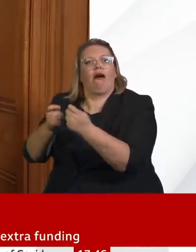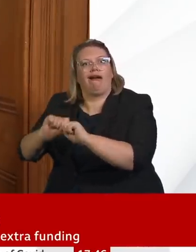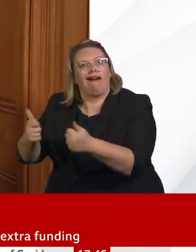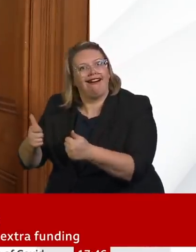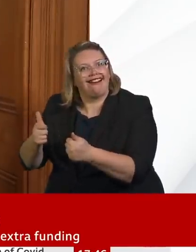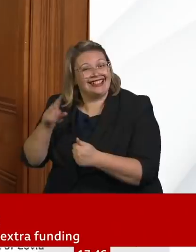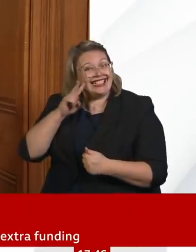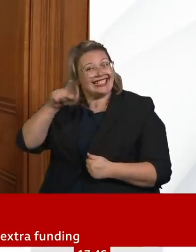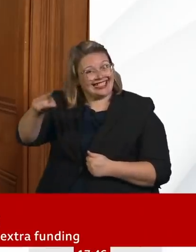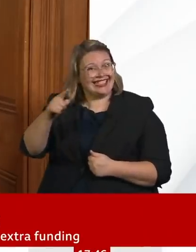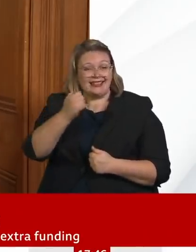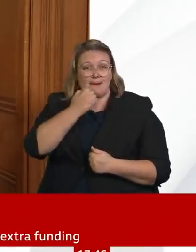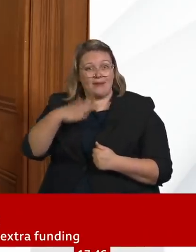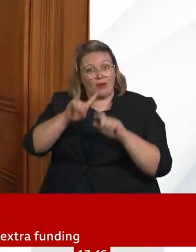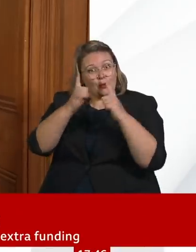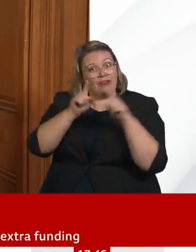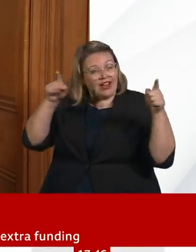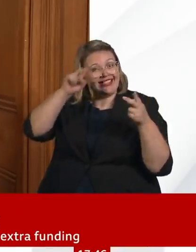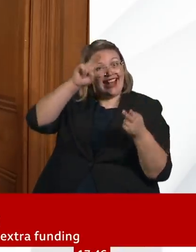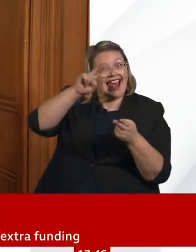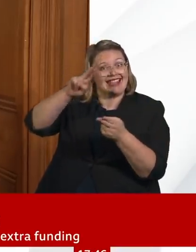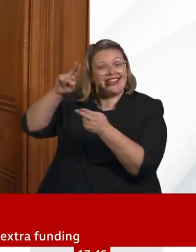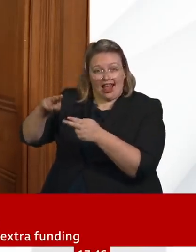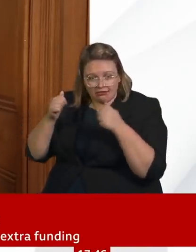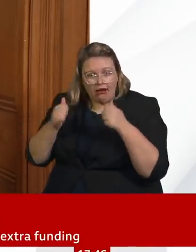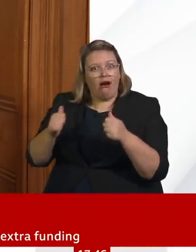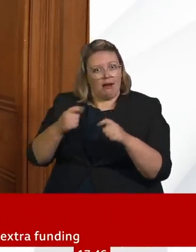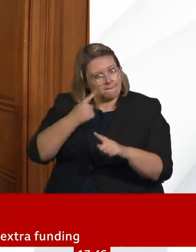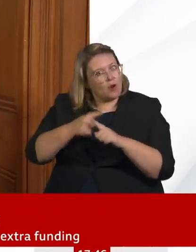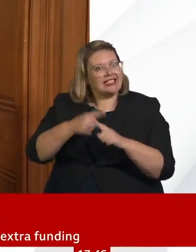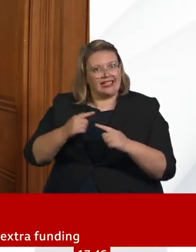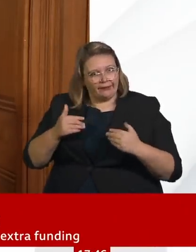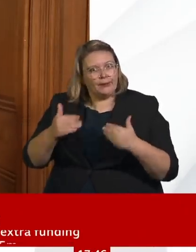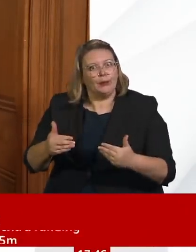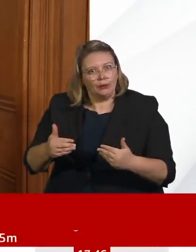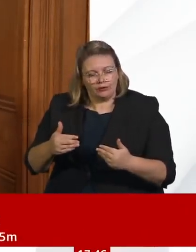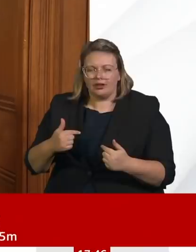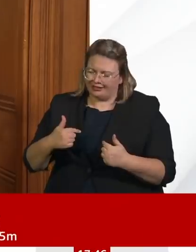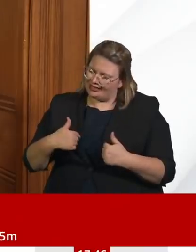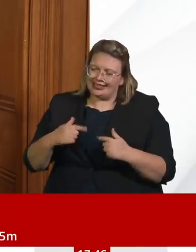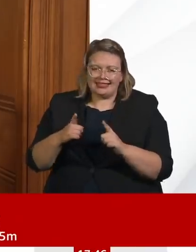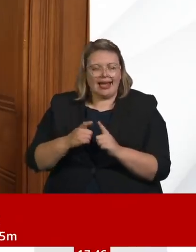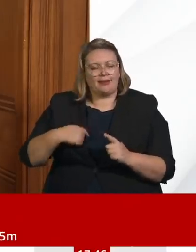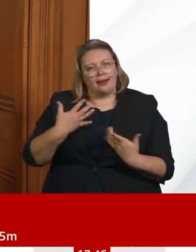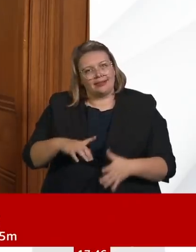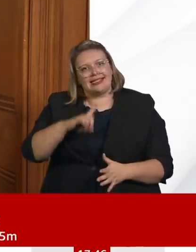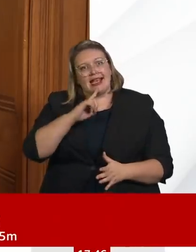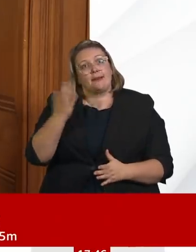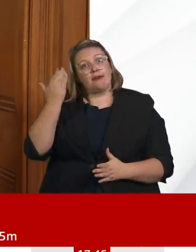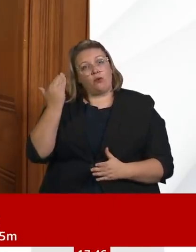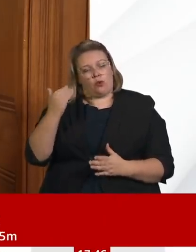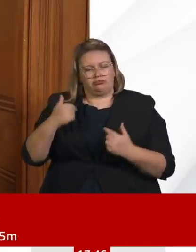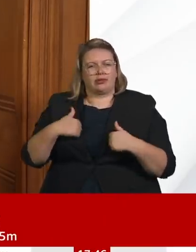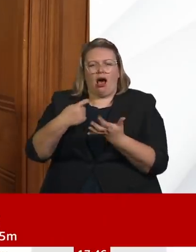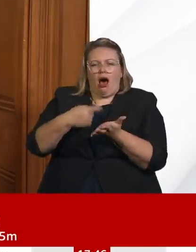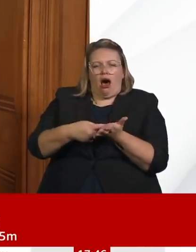starting to come down. And I repeat the point that we made earlier, both JVT and I, that the R is currently above